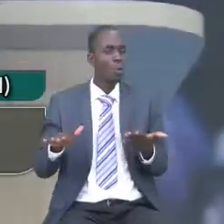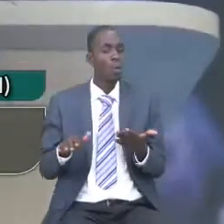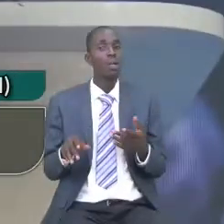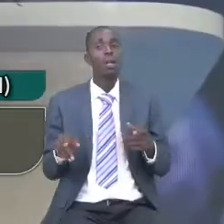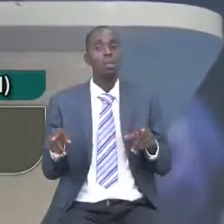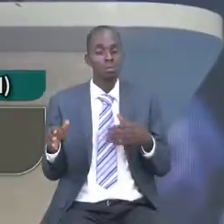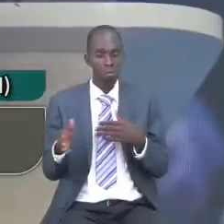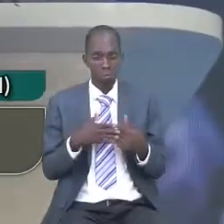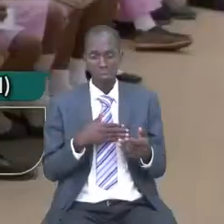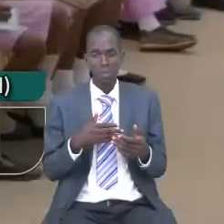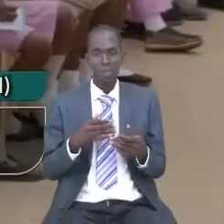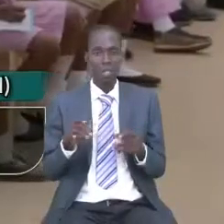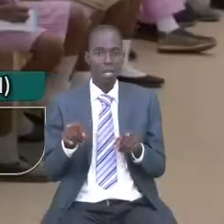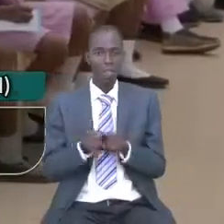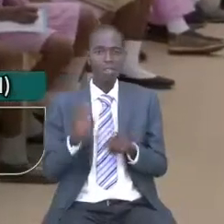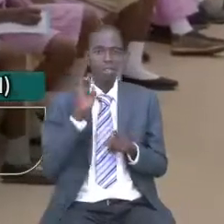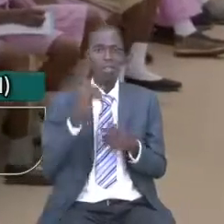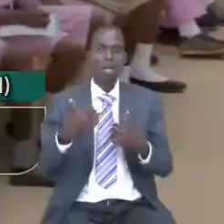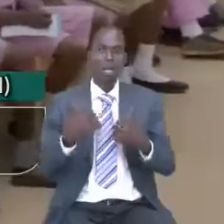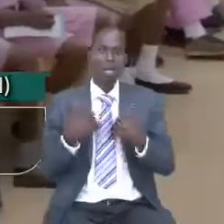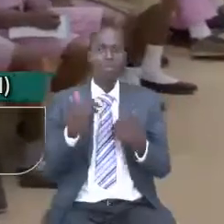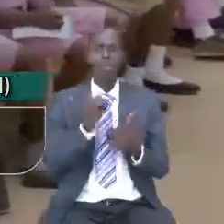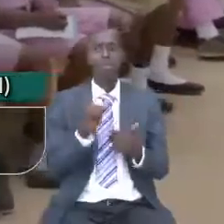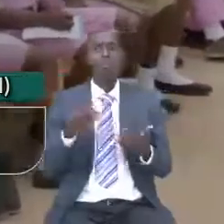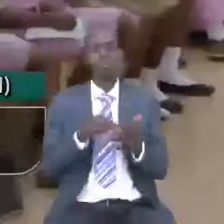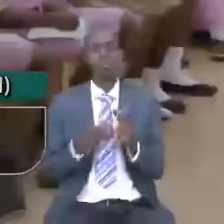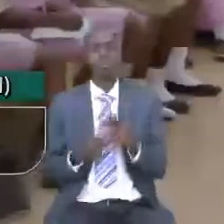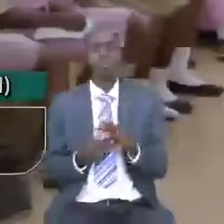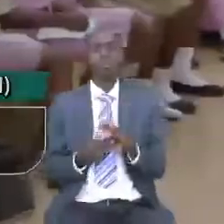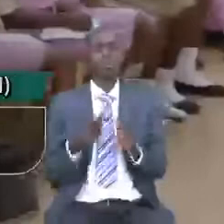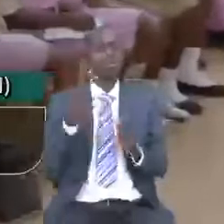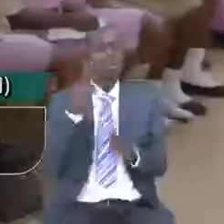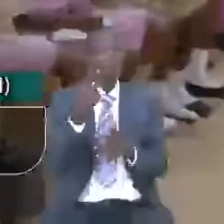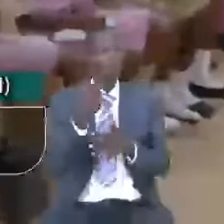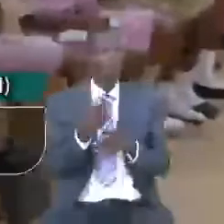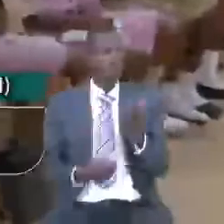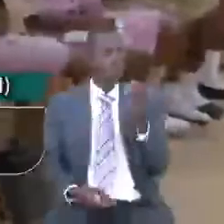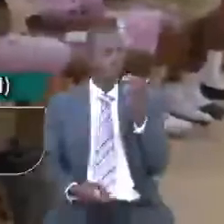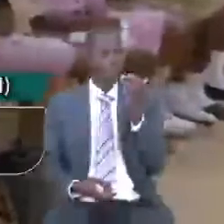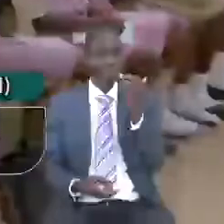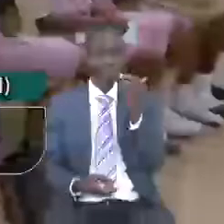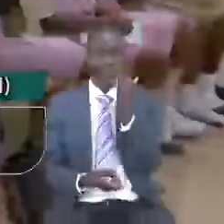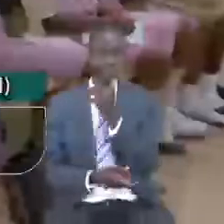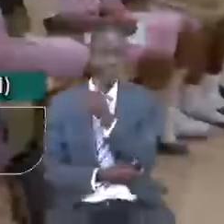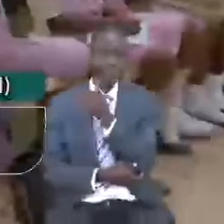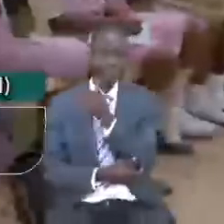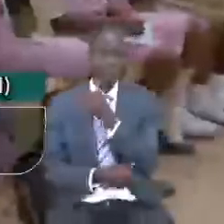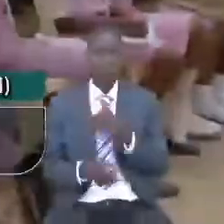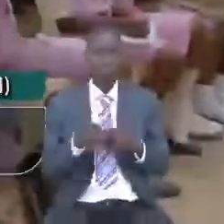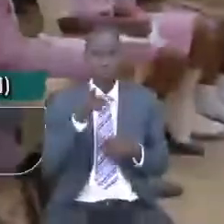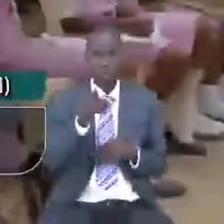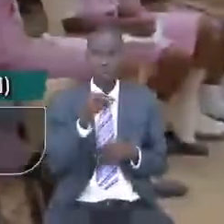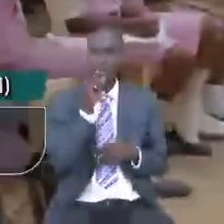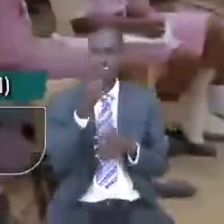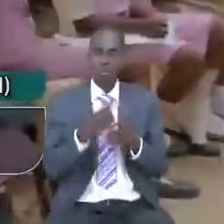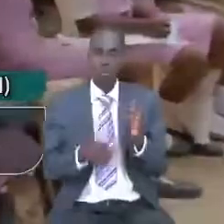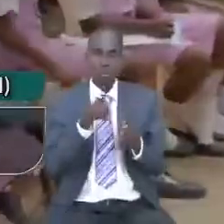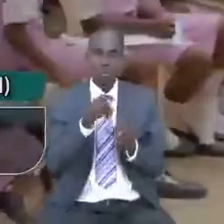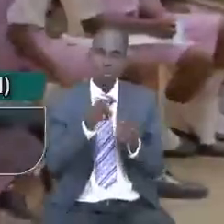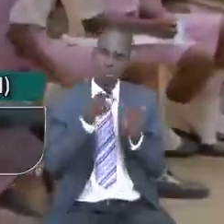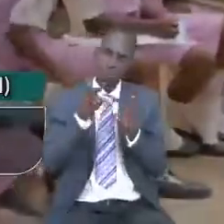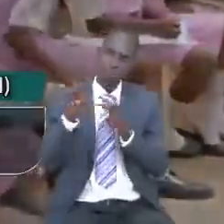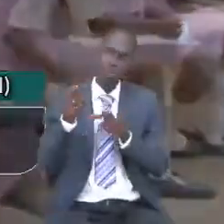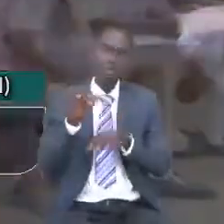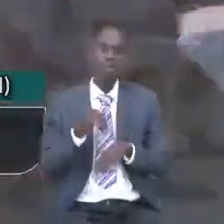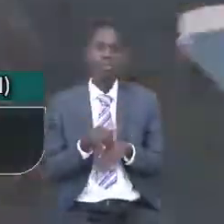a purpose. You see, what tempts you is what you're looking at. If you're looking